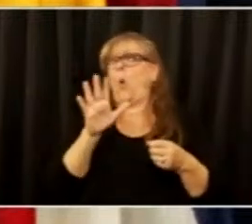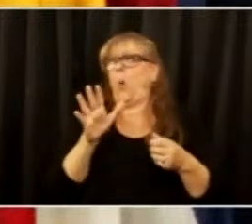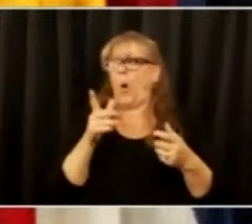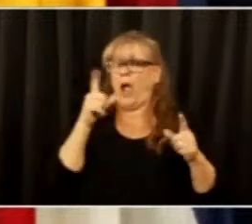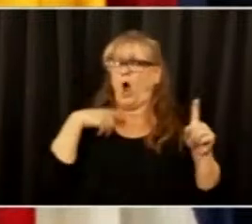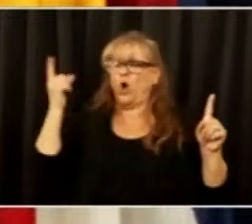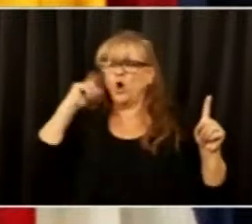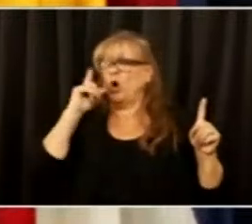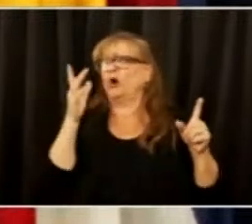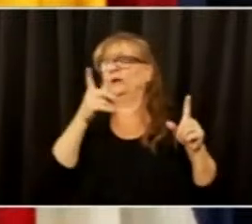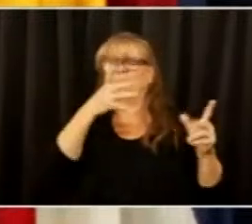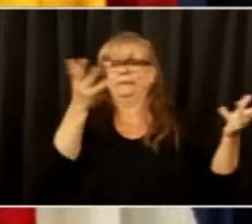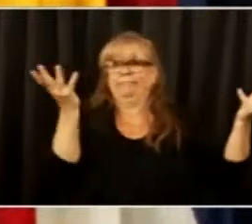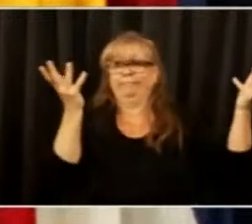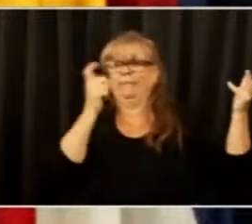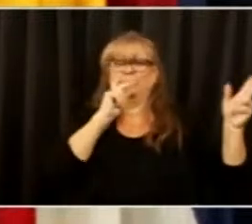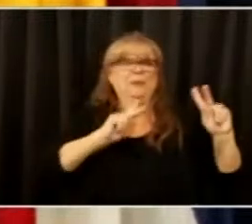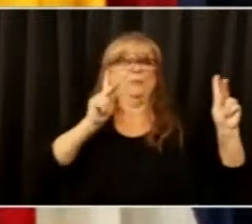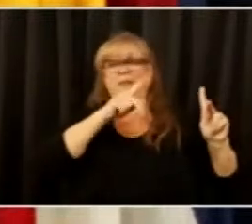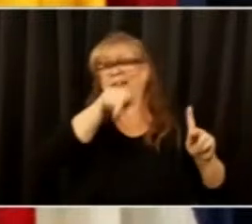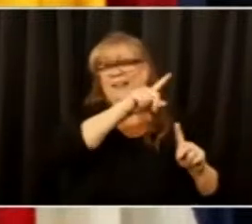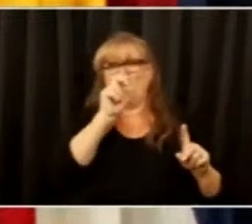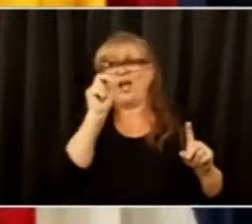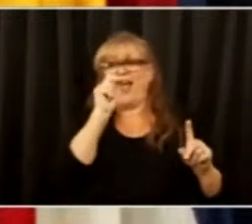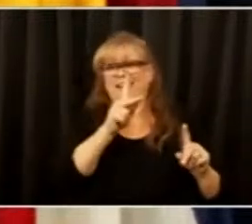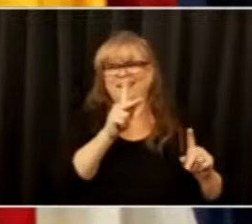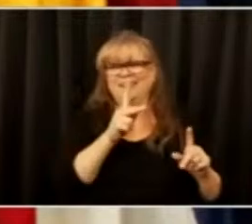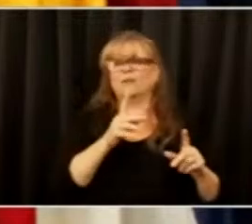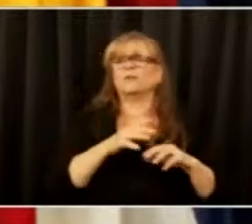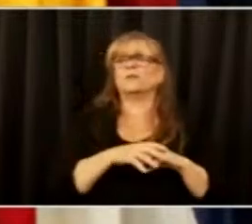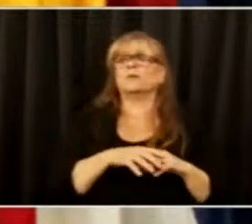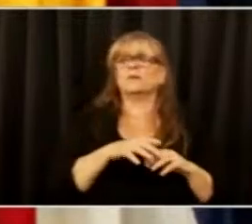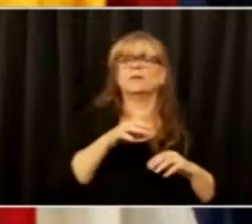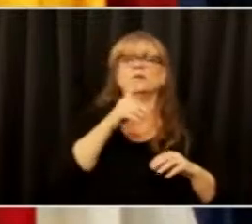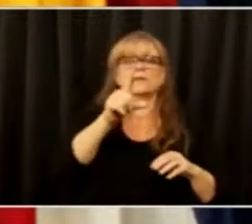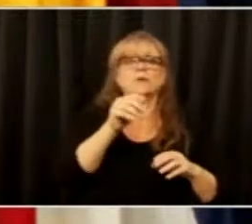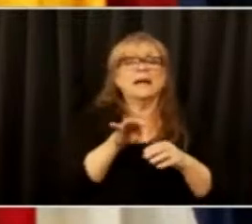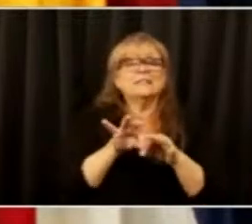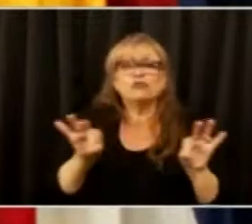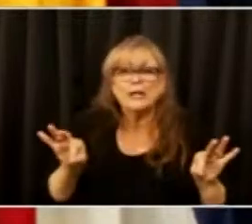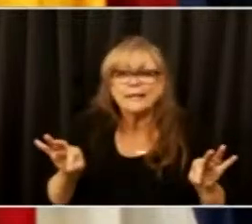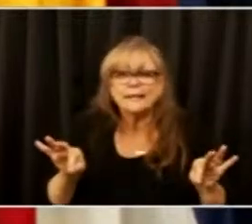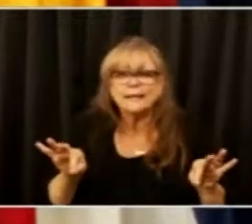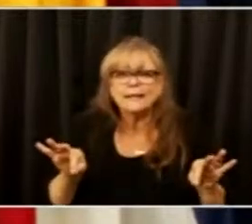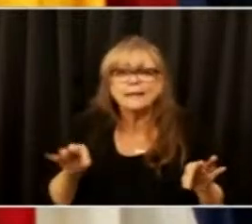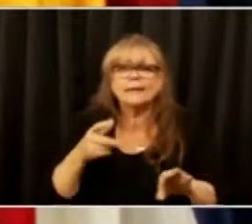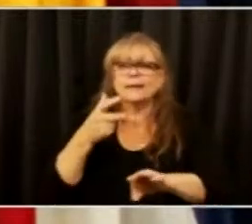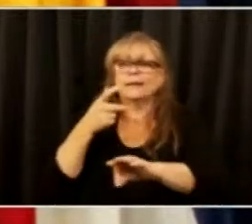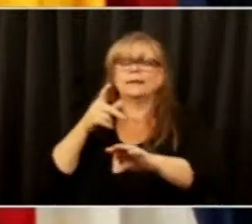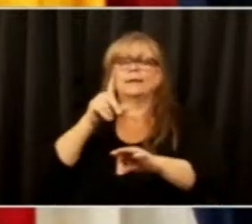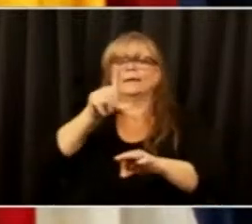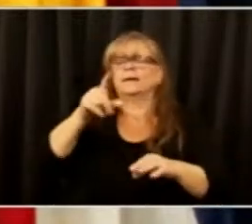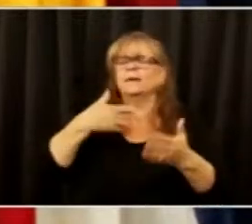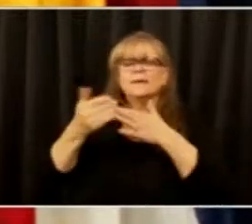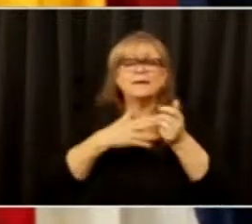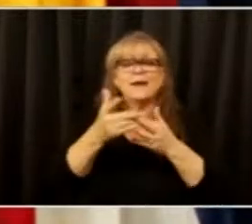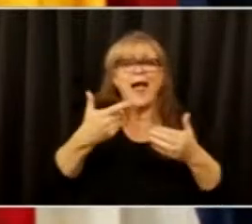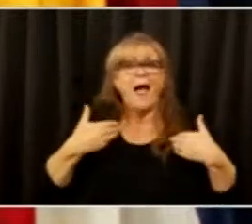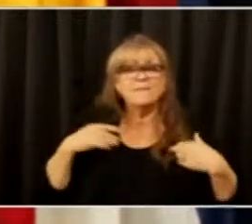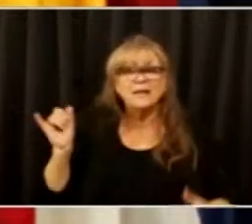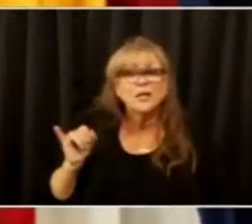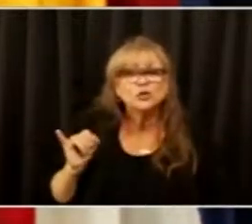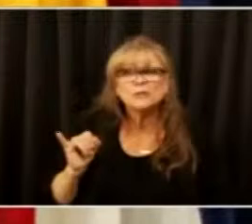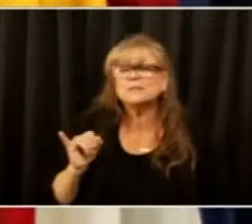some people like them. So yeah, no, it's totally free. Doesn't matter if you're insured, if you're a resident, if you're young or old,